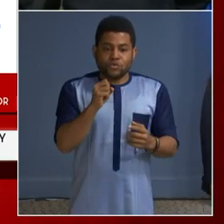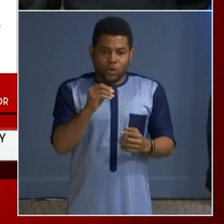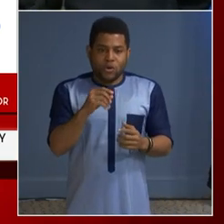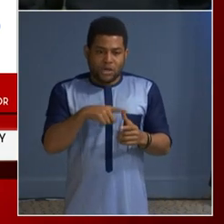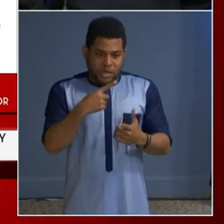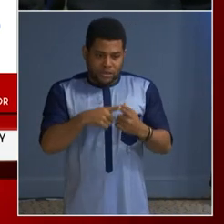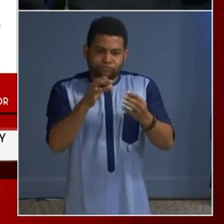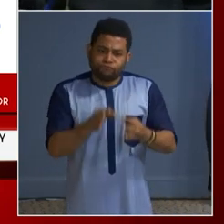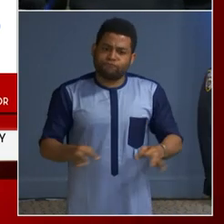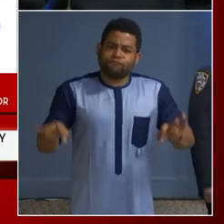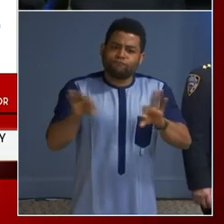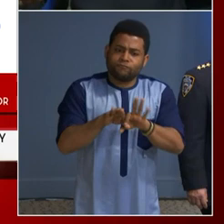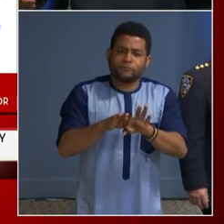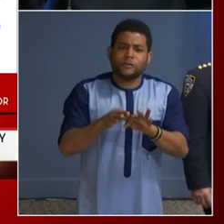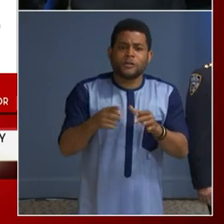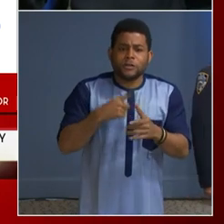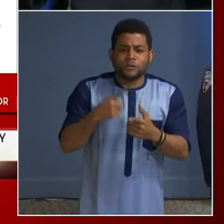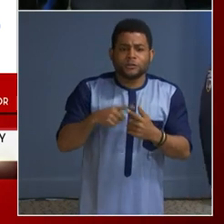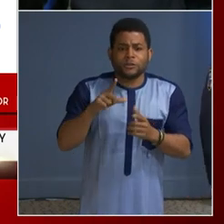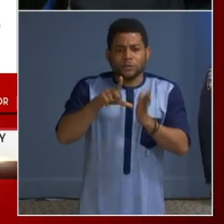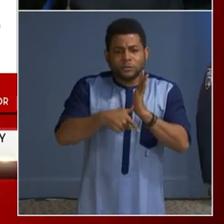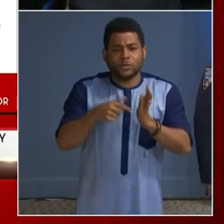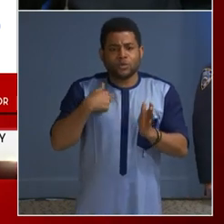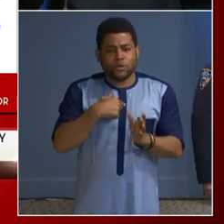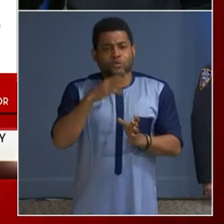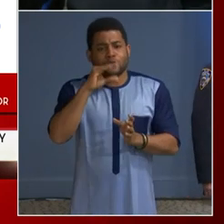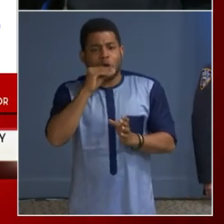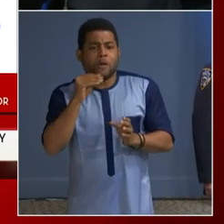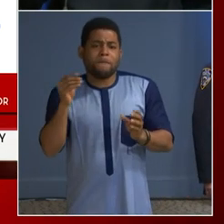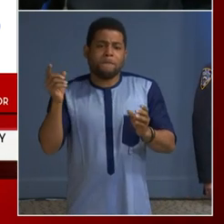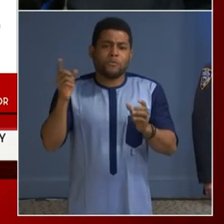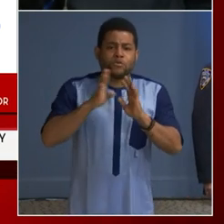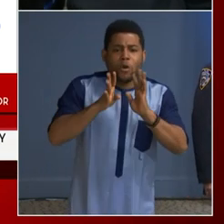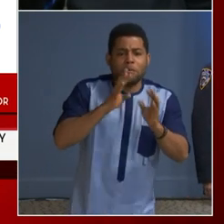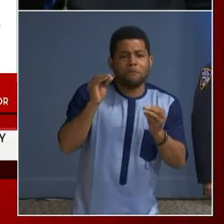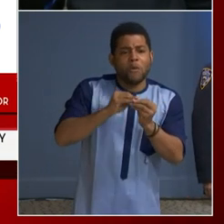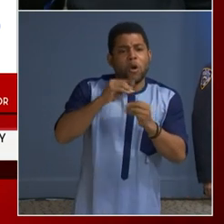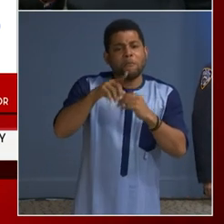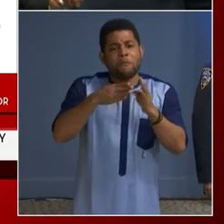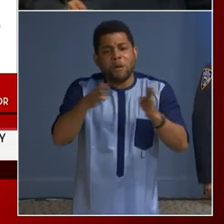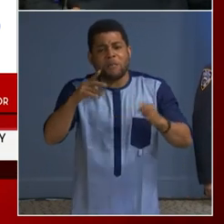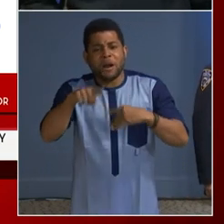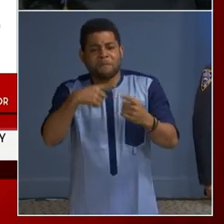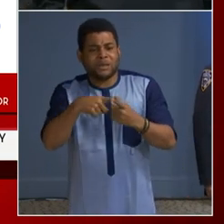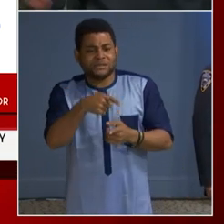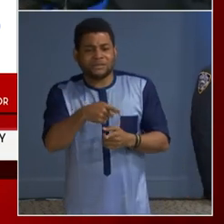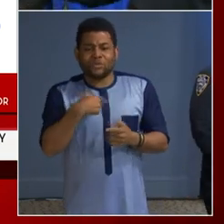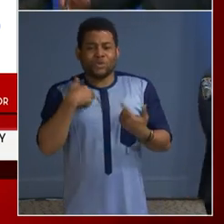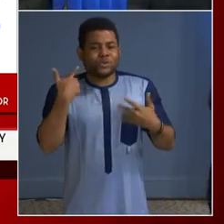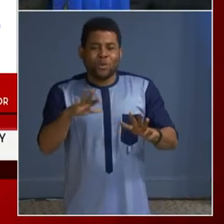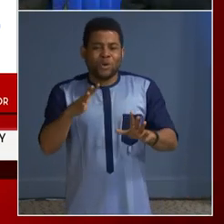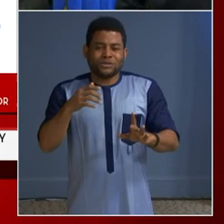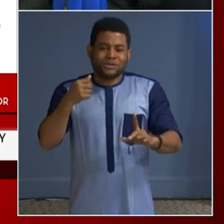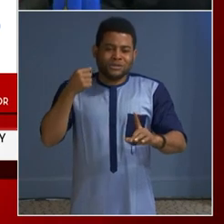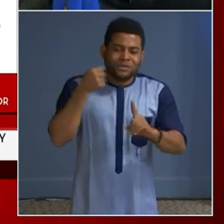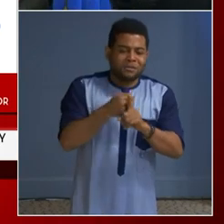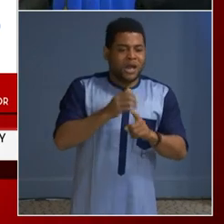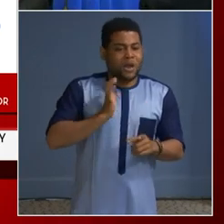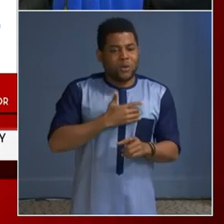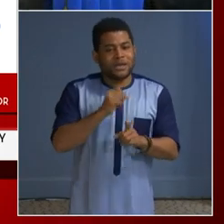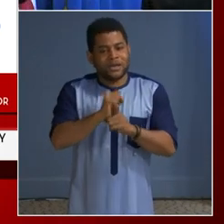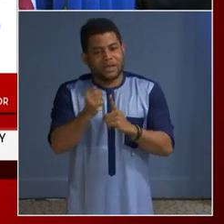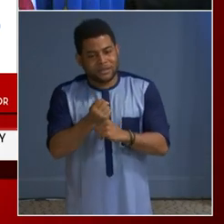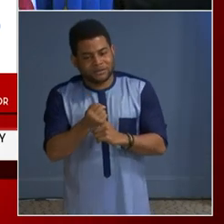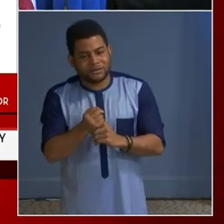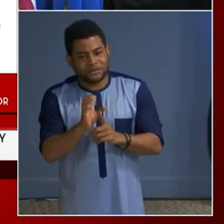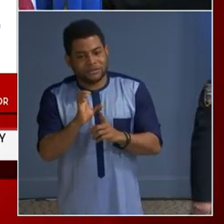of talk more publicly about those things. So we don't want so that we don't adversely impact our case. And then for both mayors,